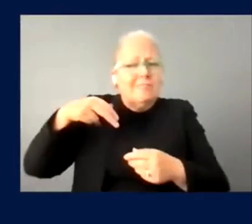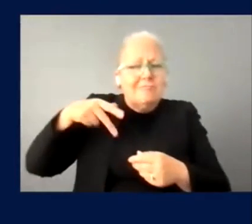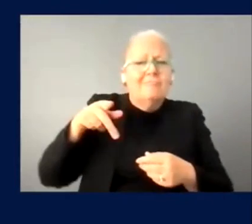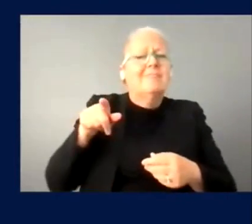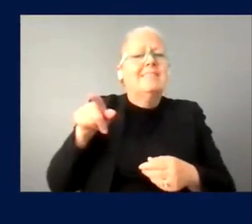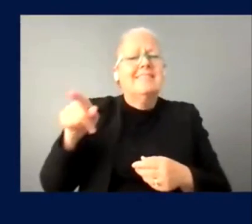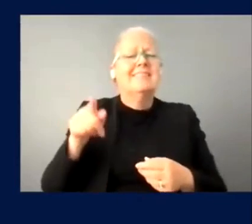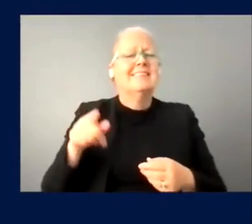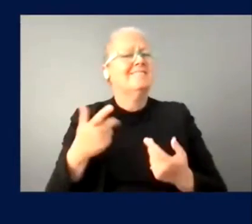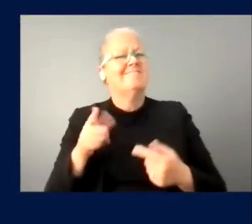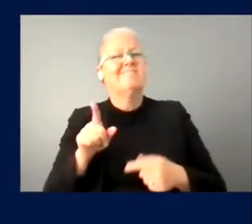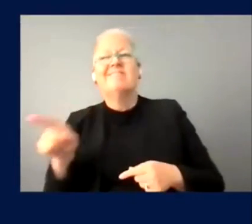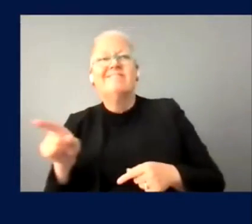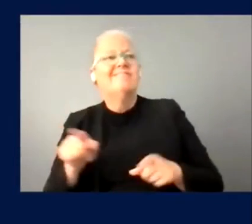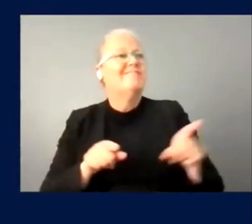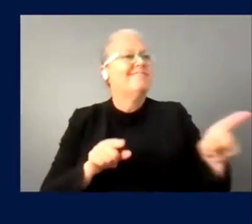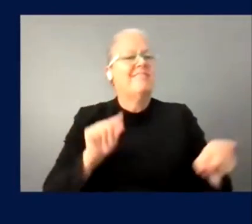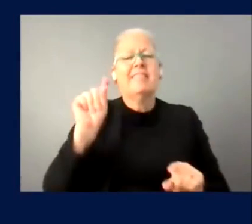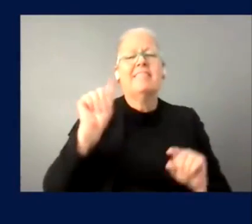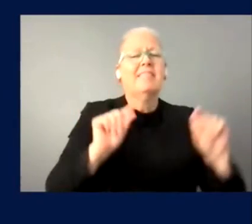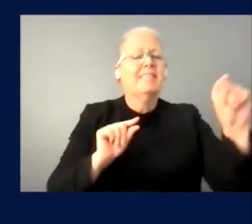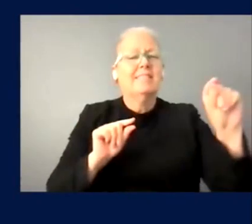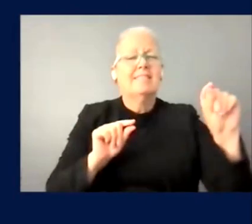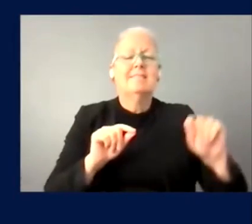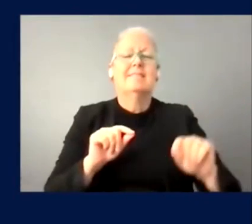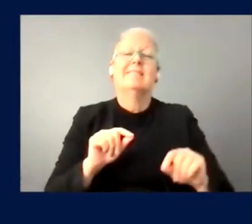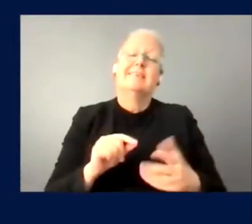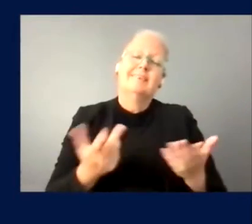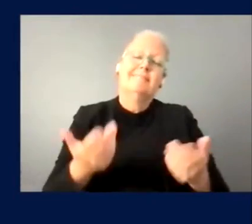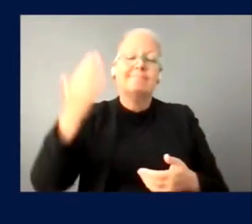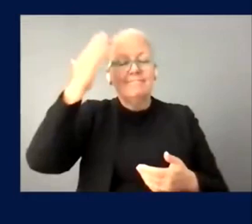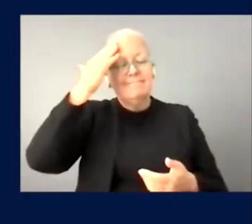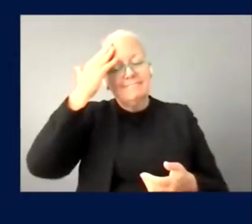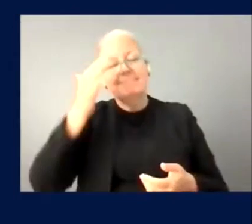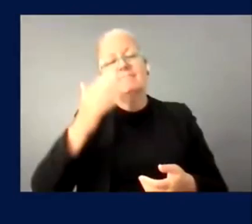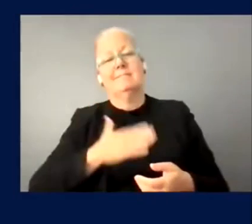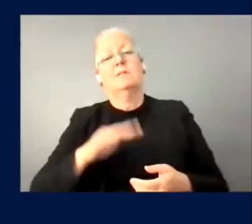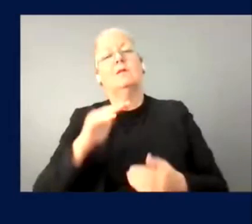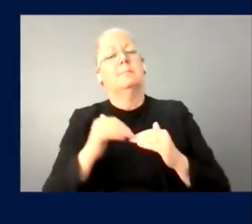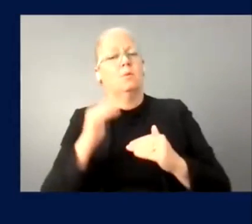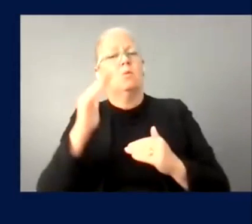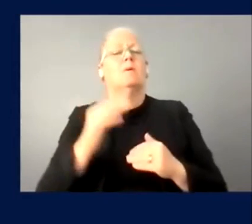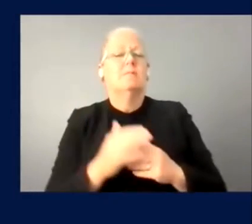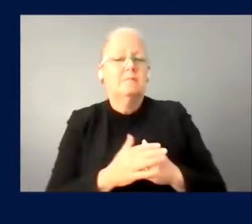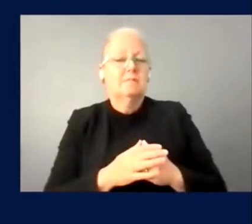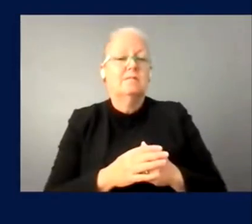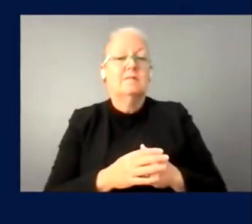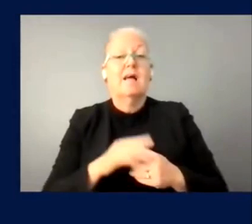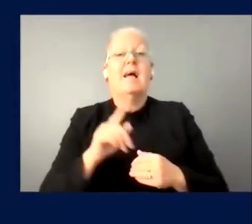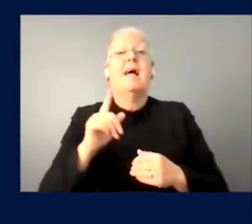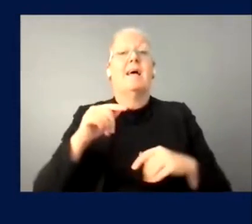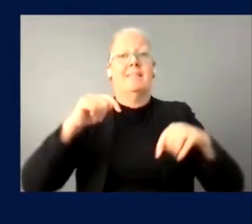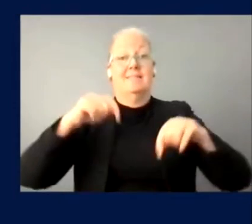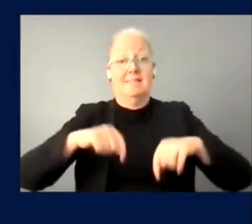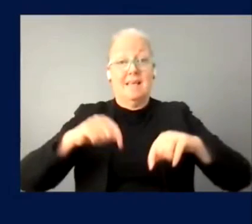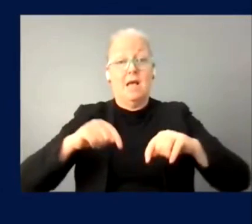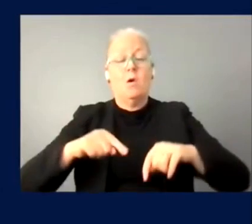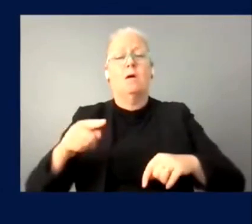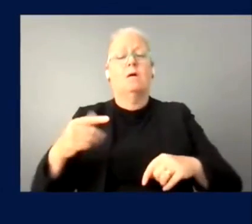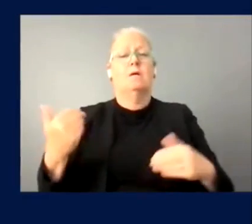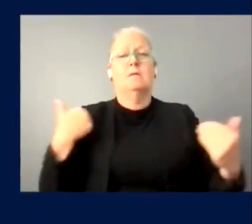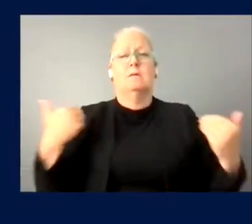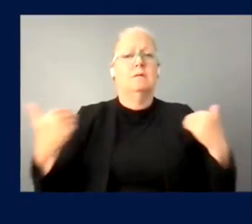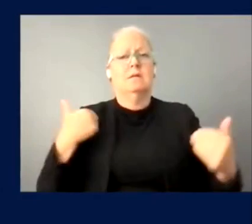There's already not enough toilets, and you know, more and more people require wheelchair accessible toilets that aren't wheelchair